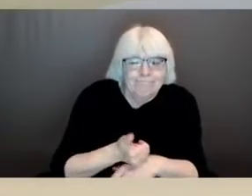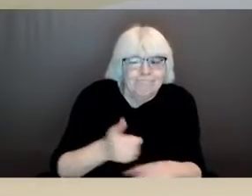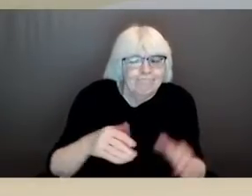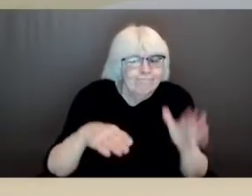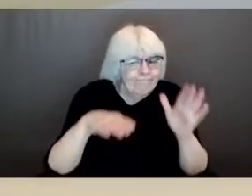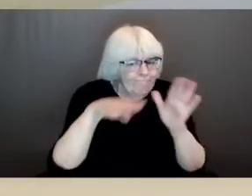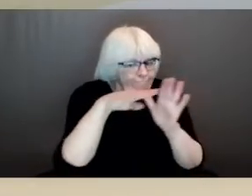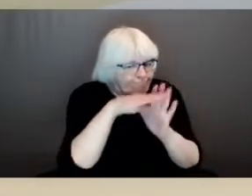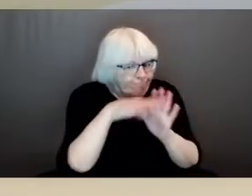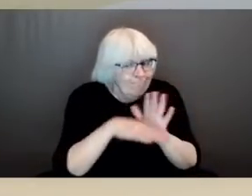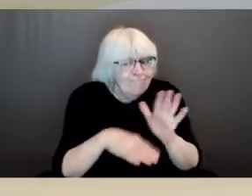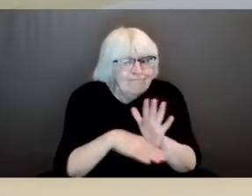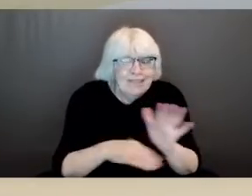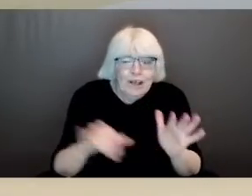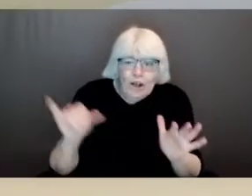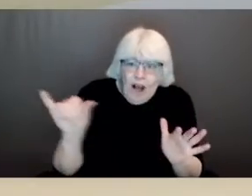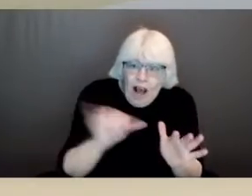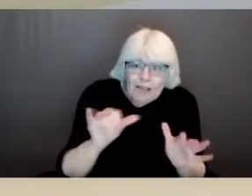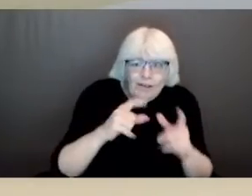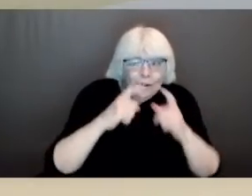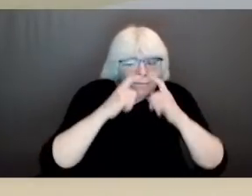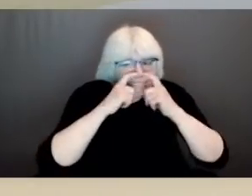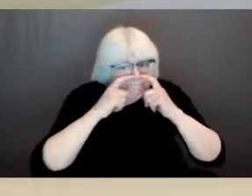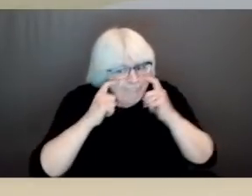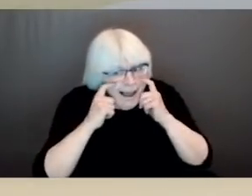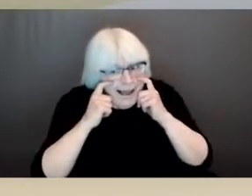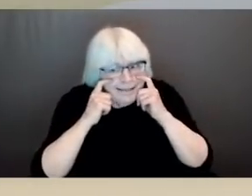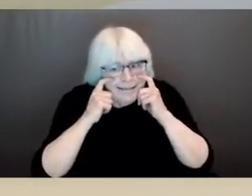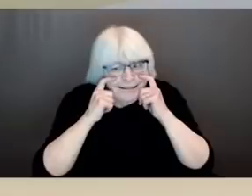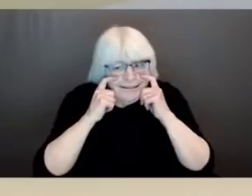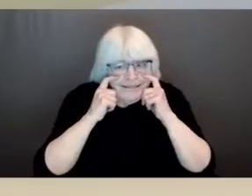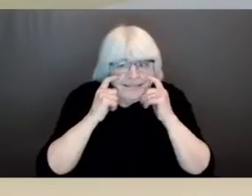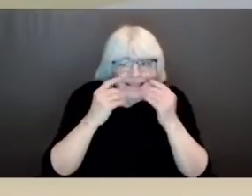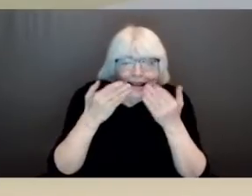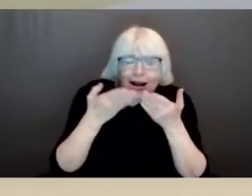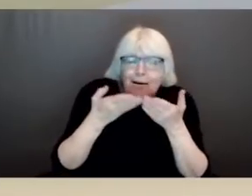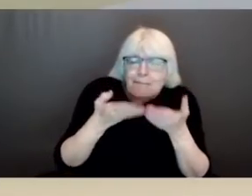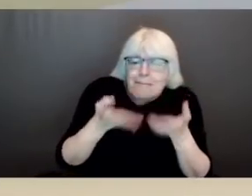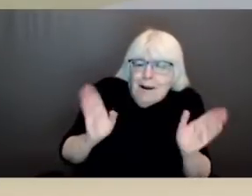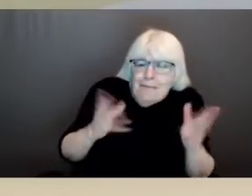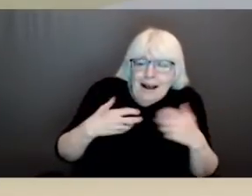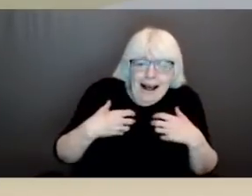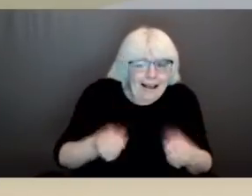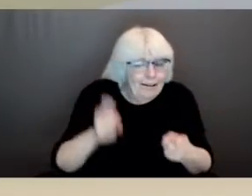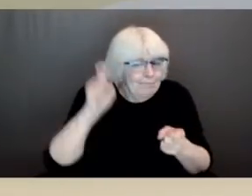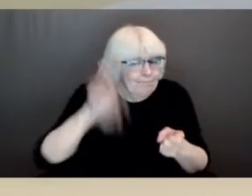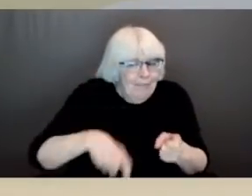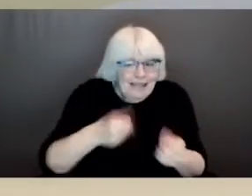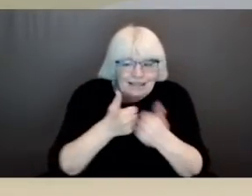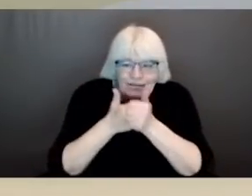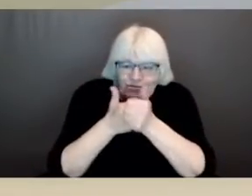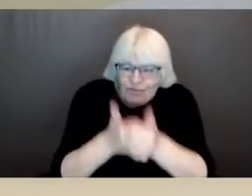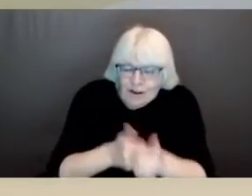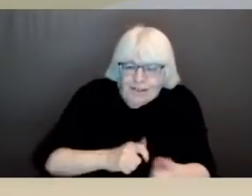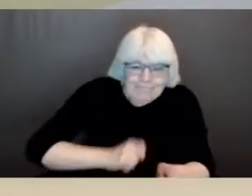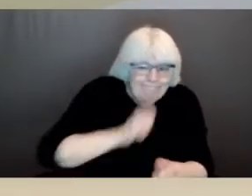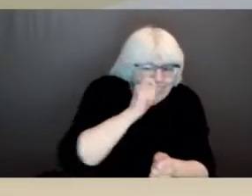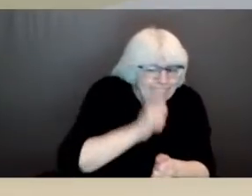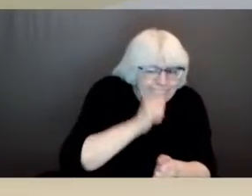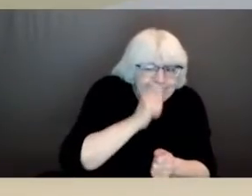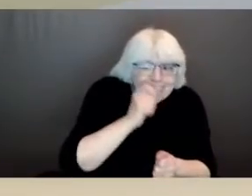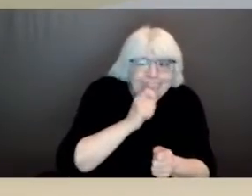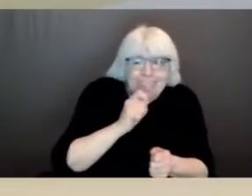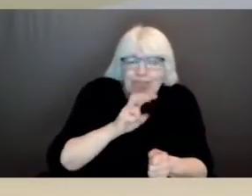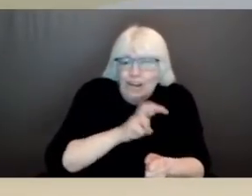masking and public health measures, our testing, our travel screening at